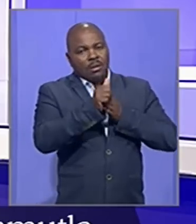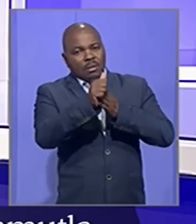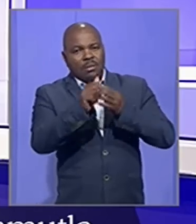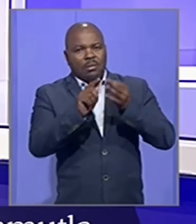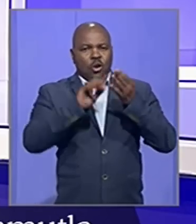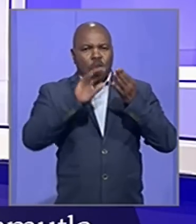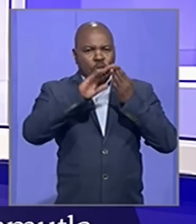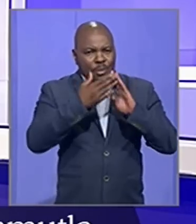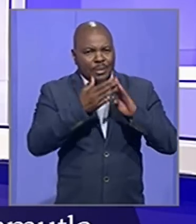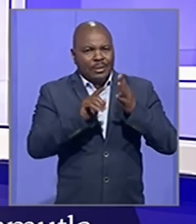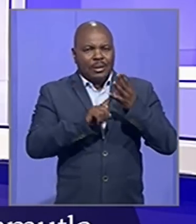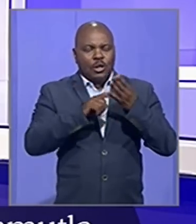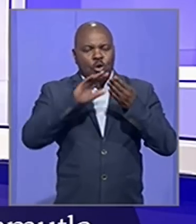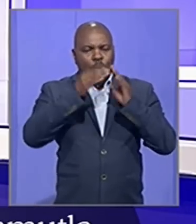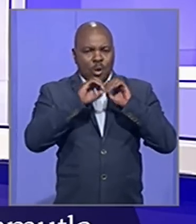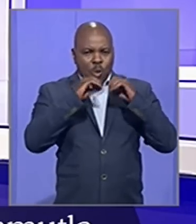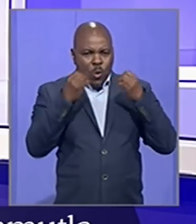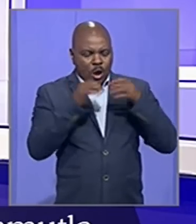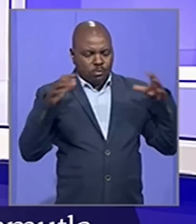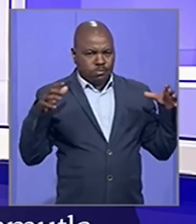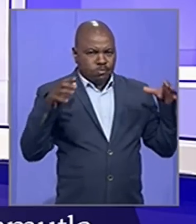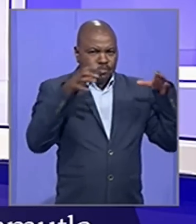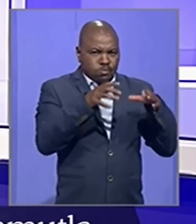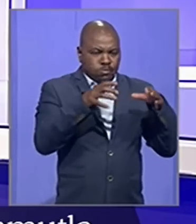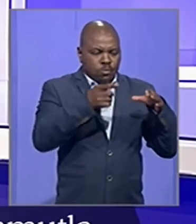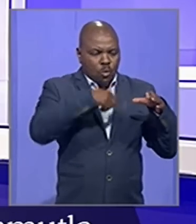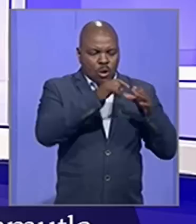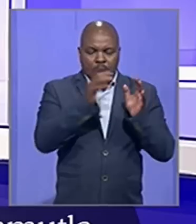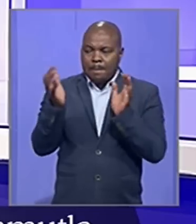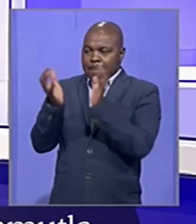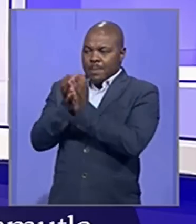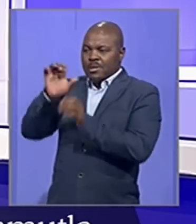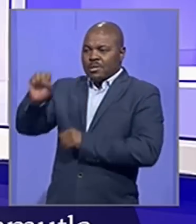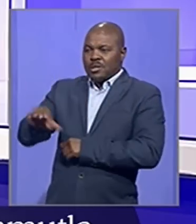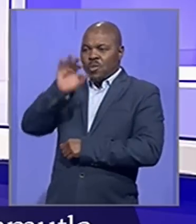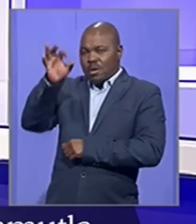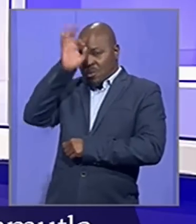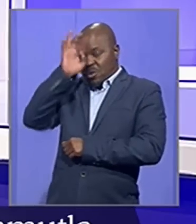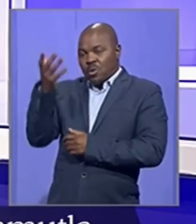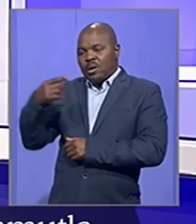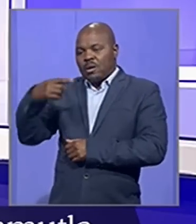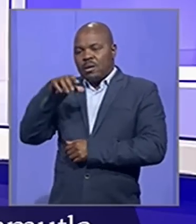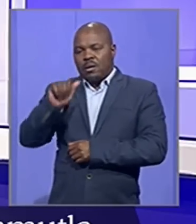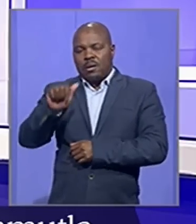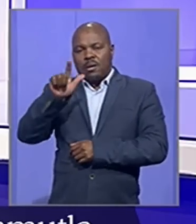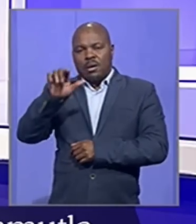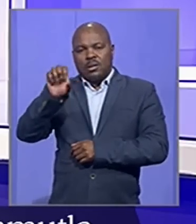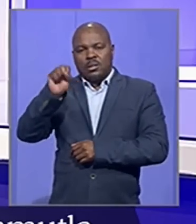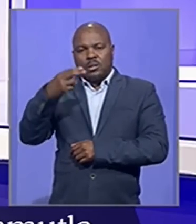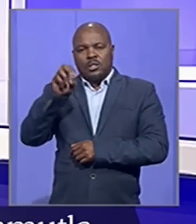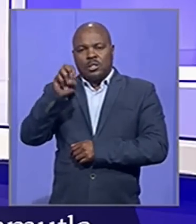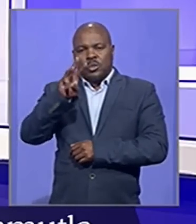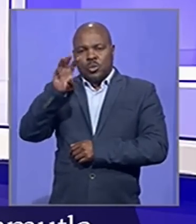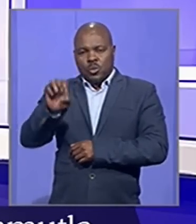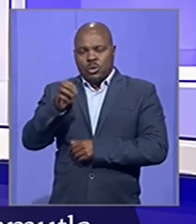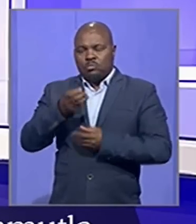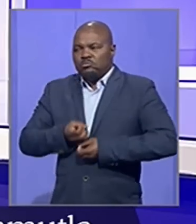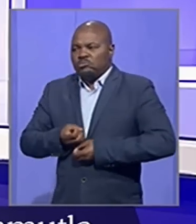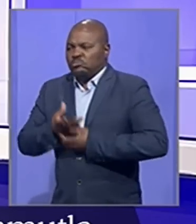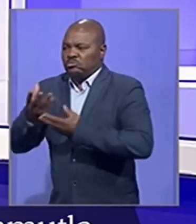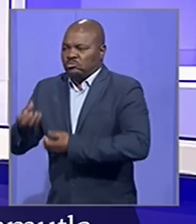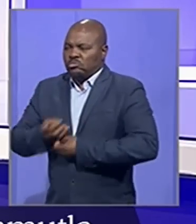badudi le mekgatlo ya badudi ba kopane le sephodisa sa Afrika Borwa ka Galeshewe go ntšha sa mafahleng ka ga